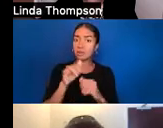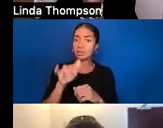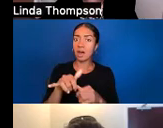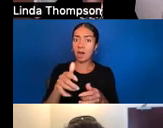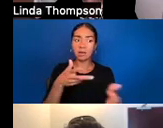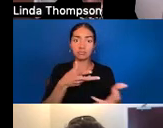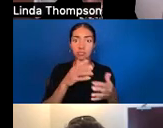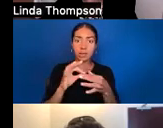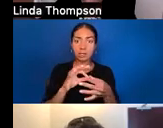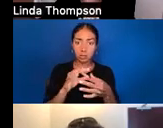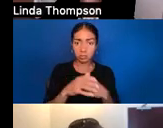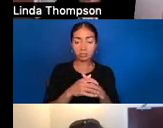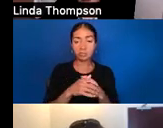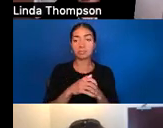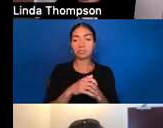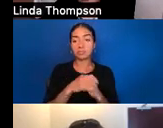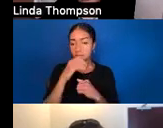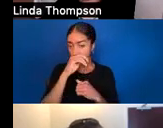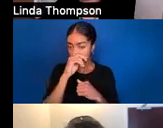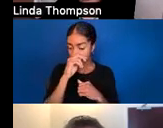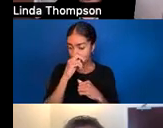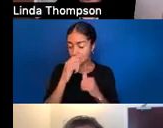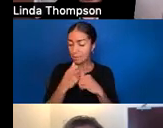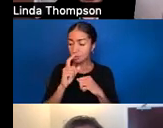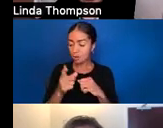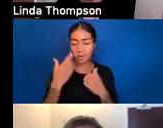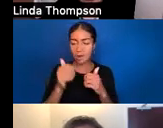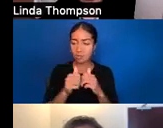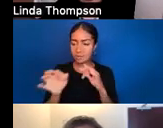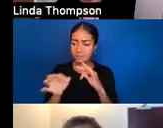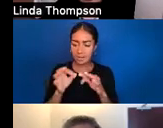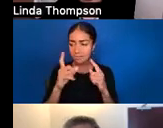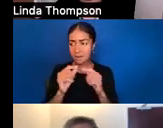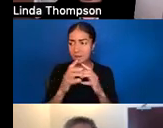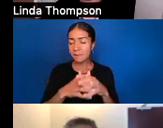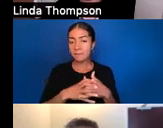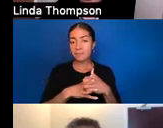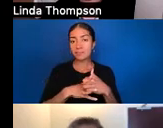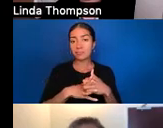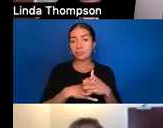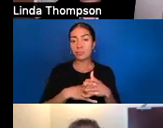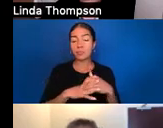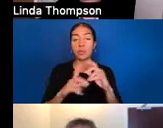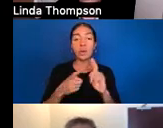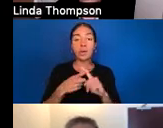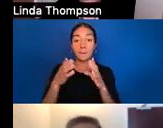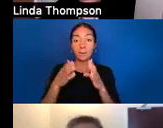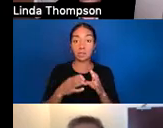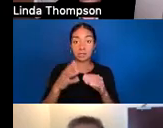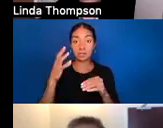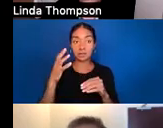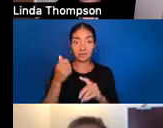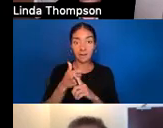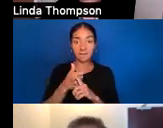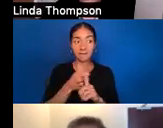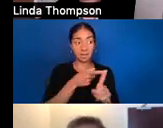we're, I don't know how to explain it, but when a person is wounded and they come to